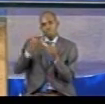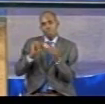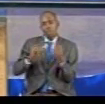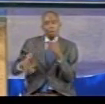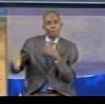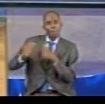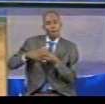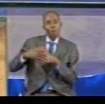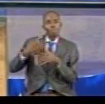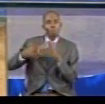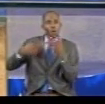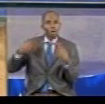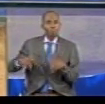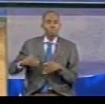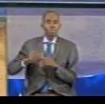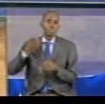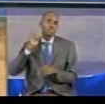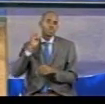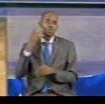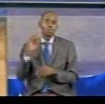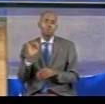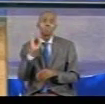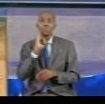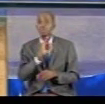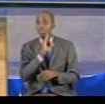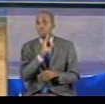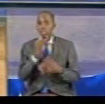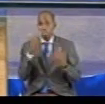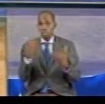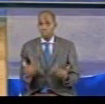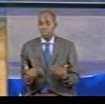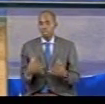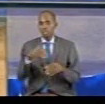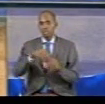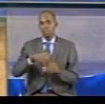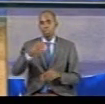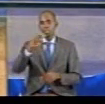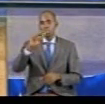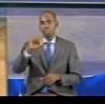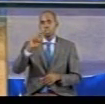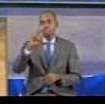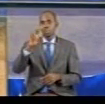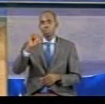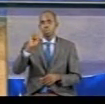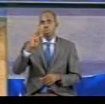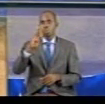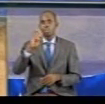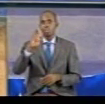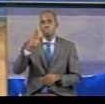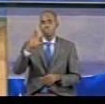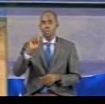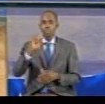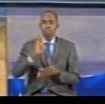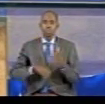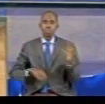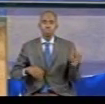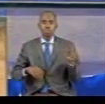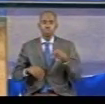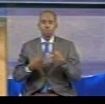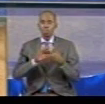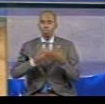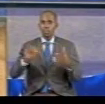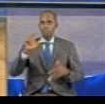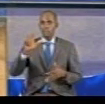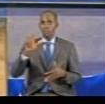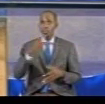in Deuteronomy. But now, Numbers chapter 22, verse 3. And Moab